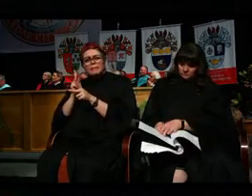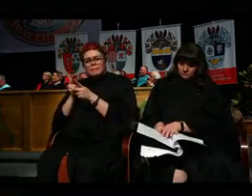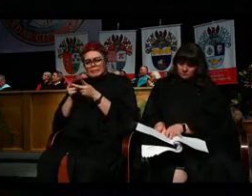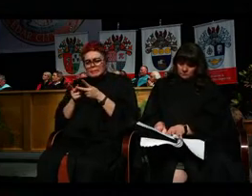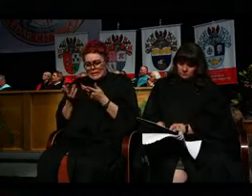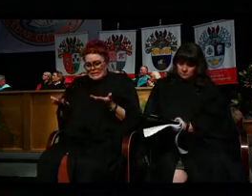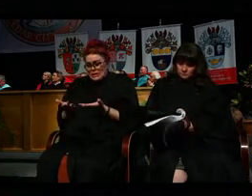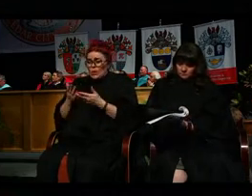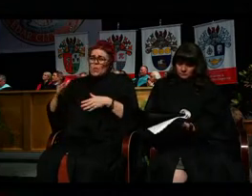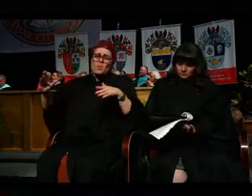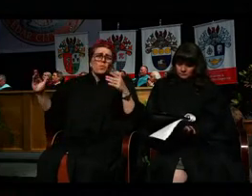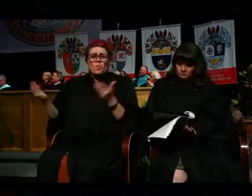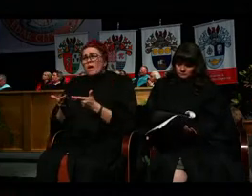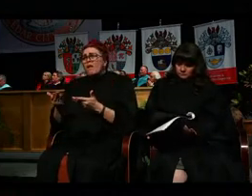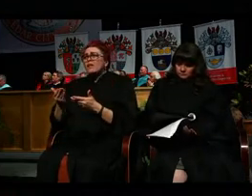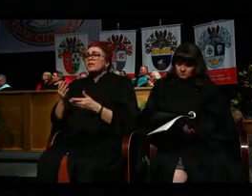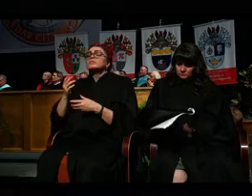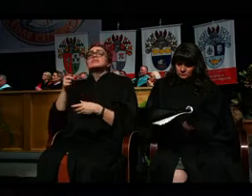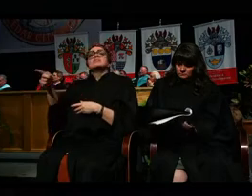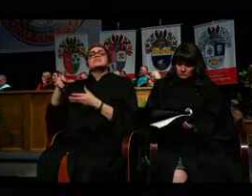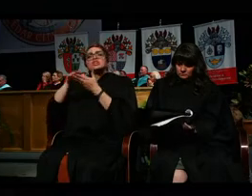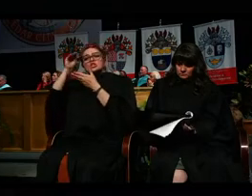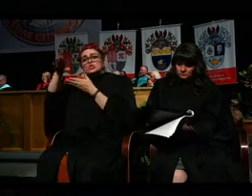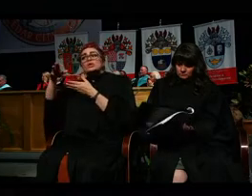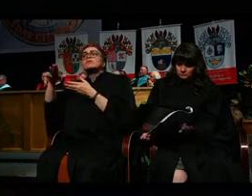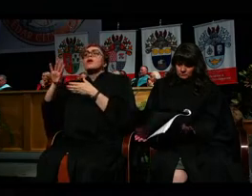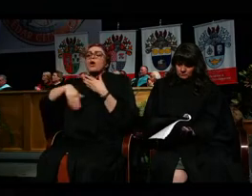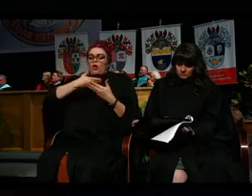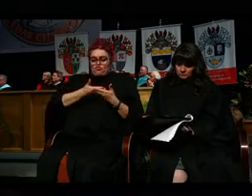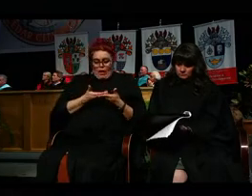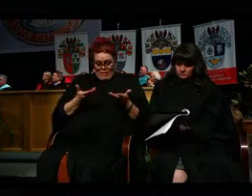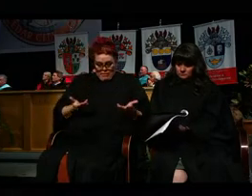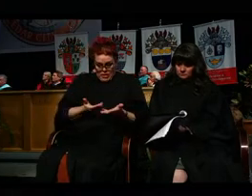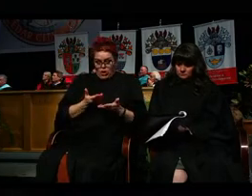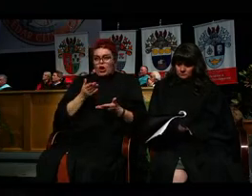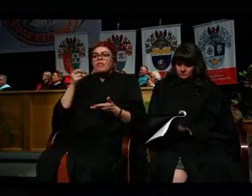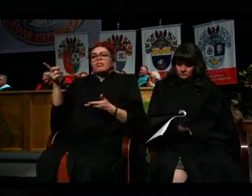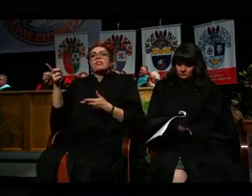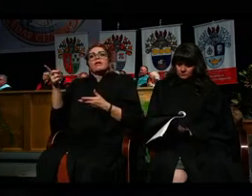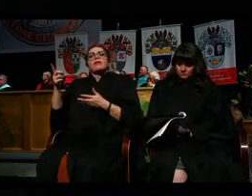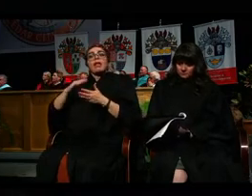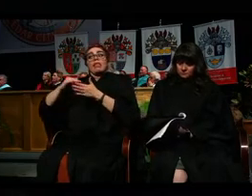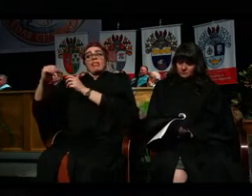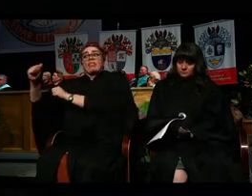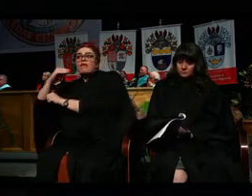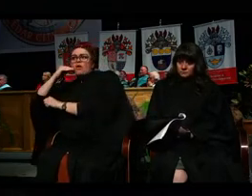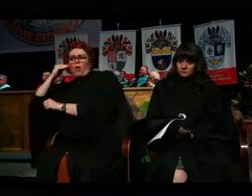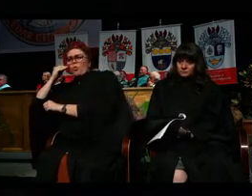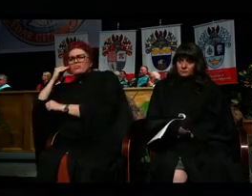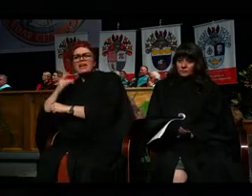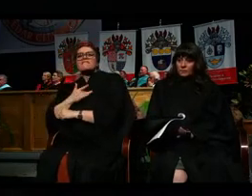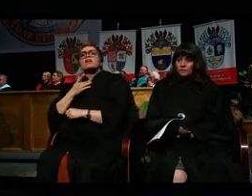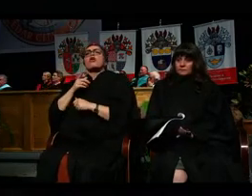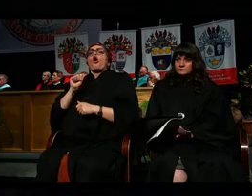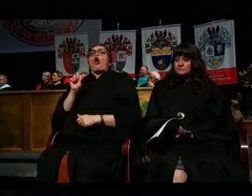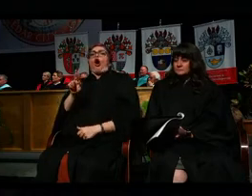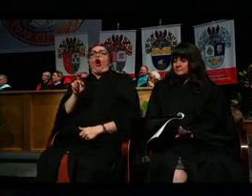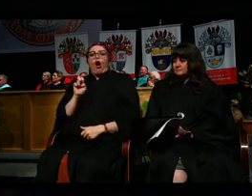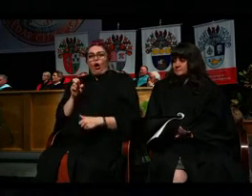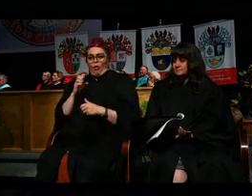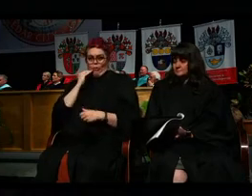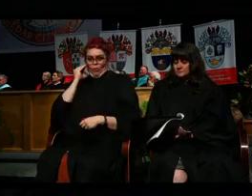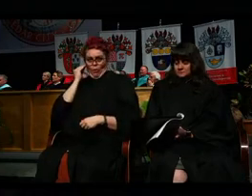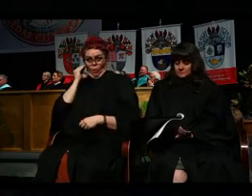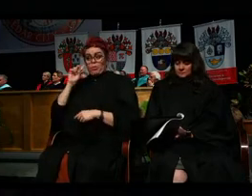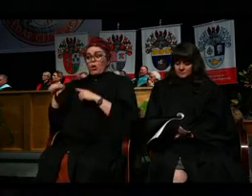here, they don't feel like they left home, but they feel like they are home. And when they graduate and become